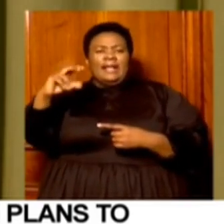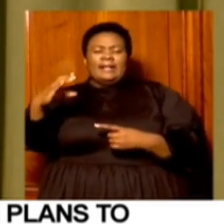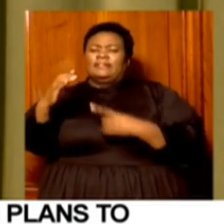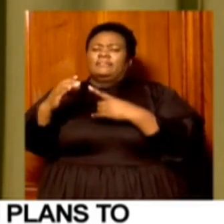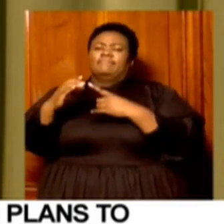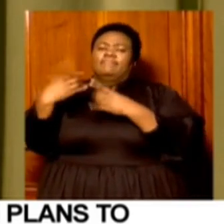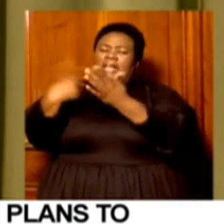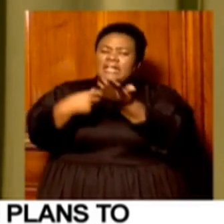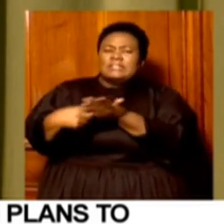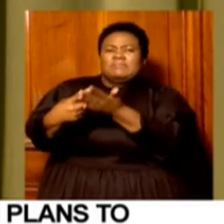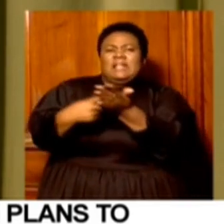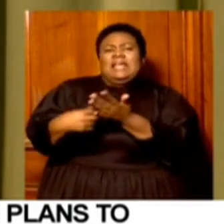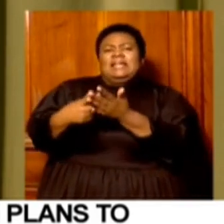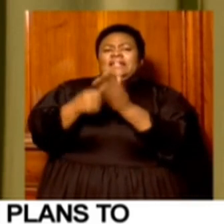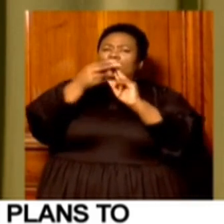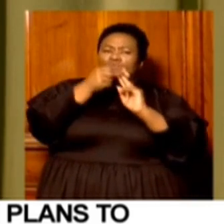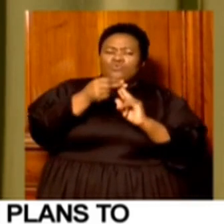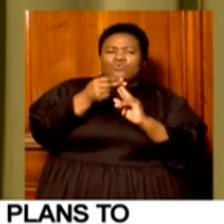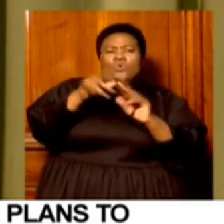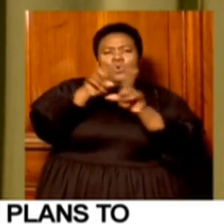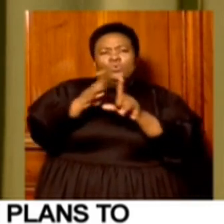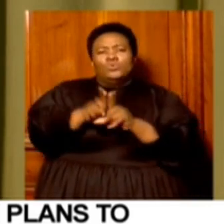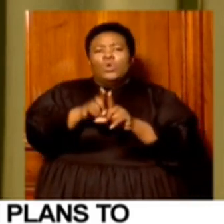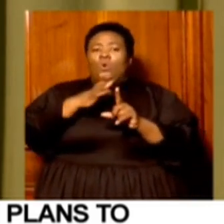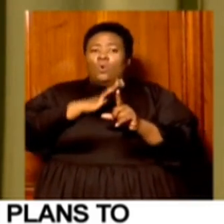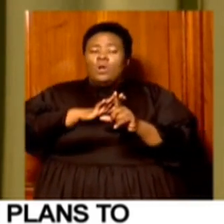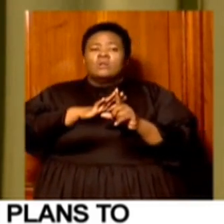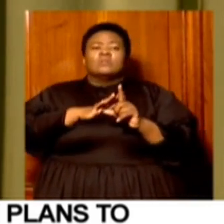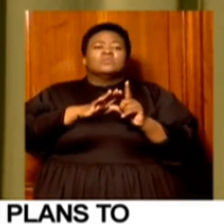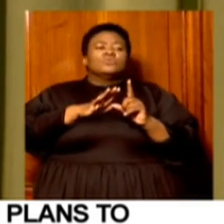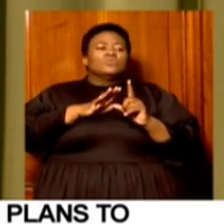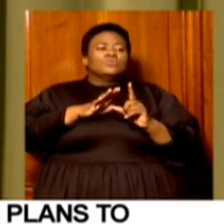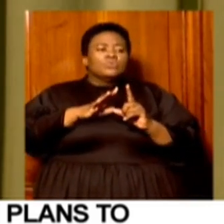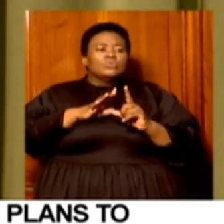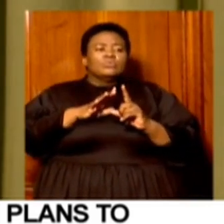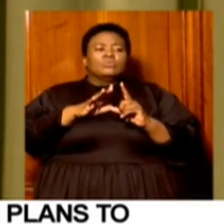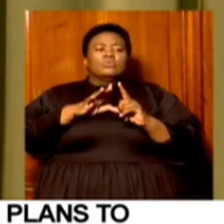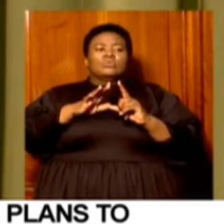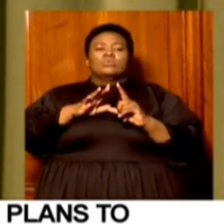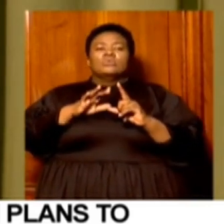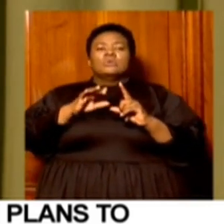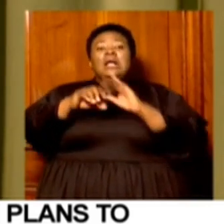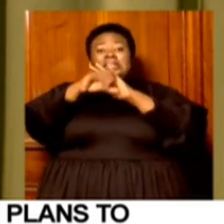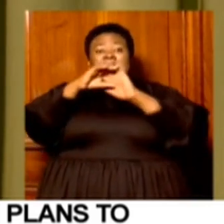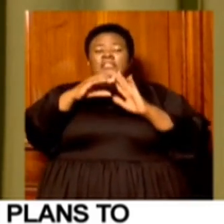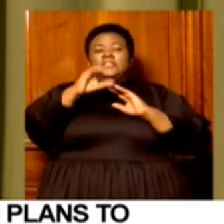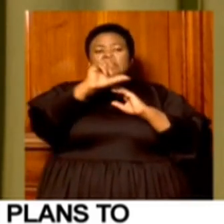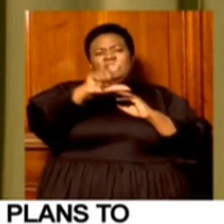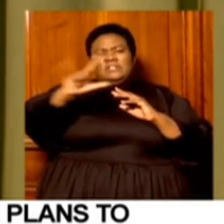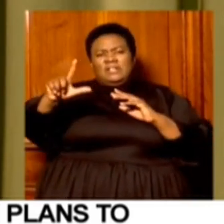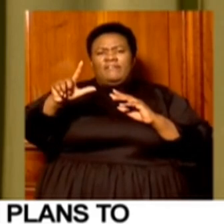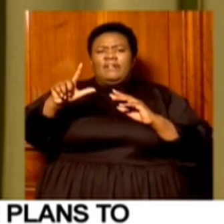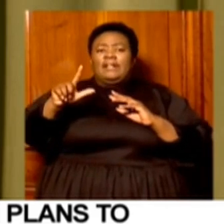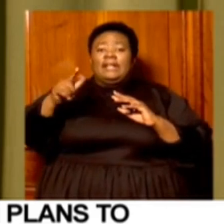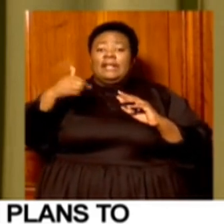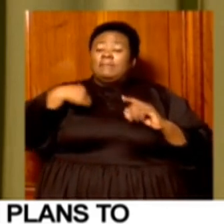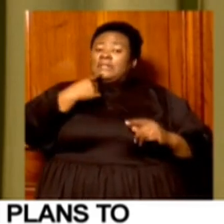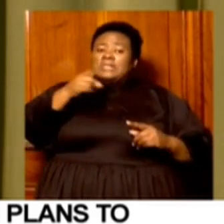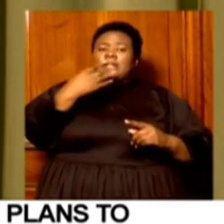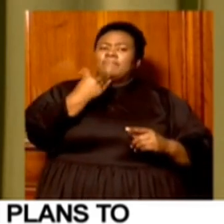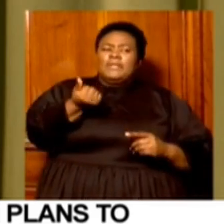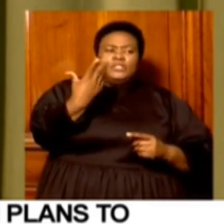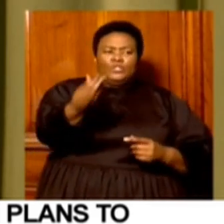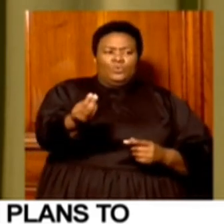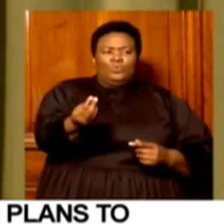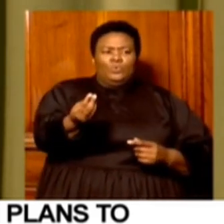go for Section 77. I appealed to them, please don't. It's not going to resolve anything. The same as I went to